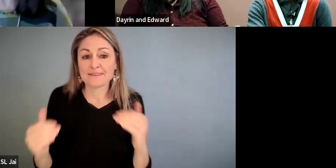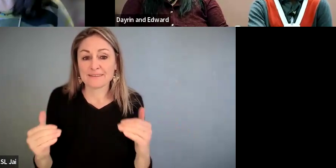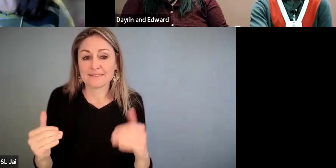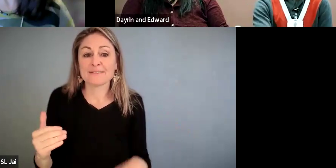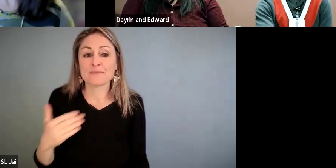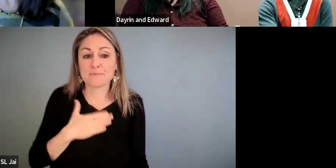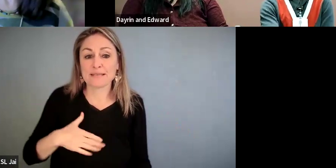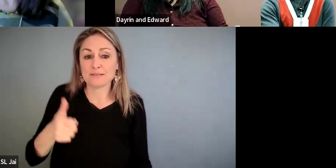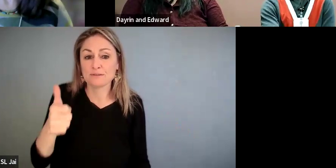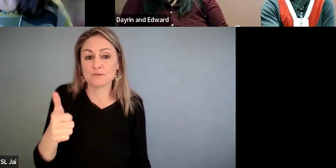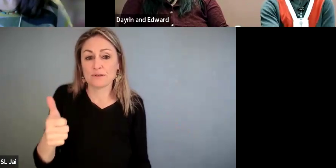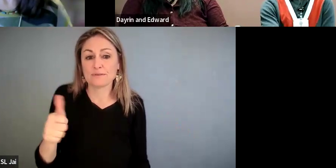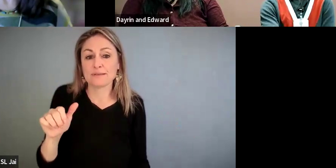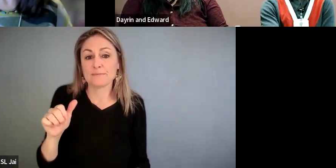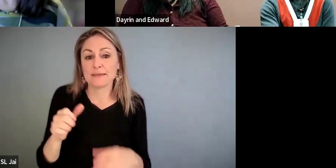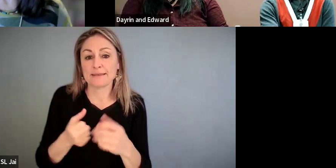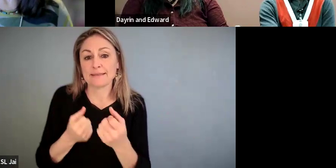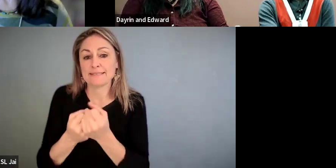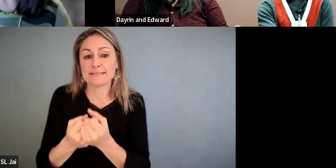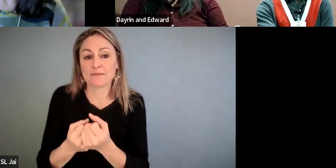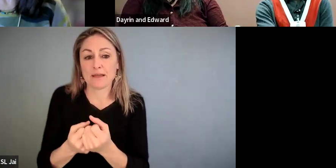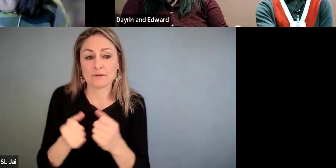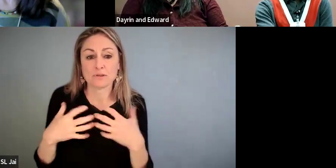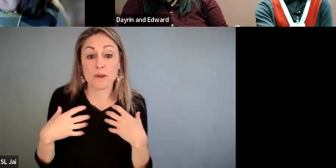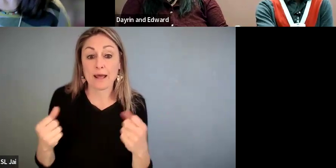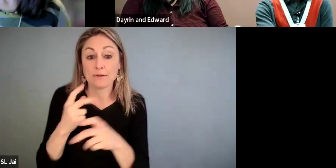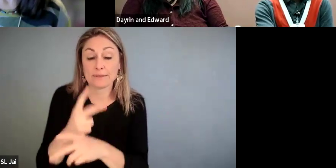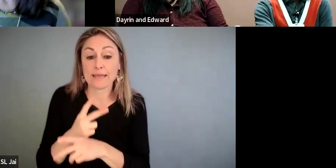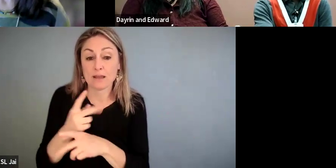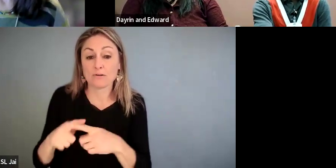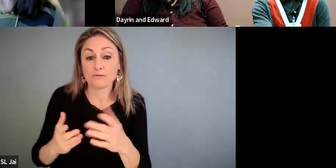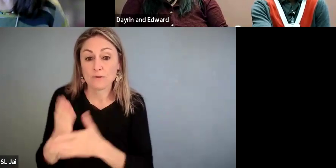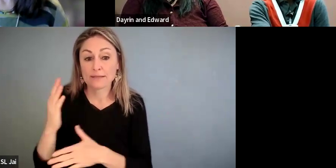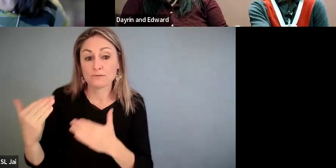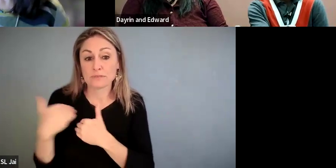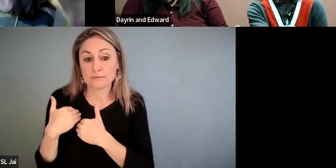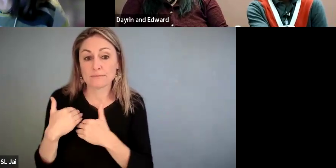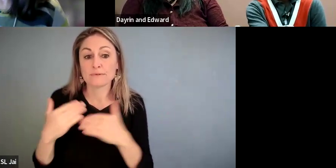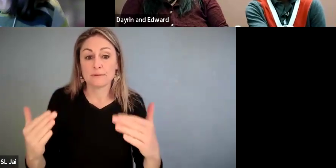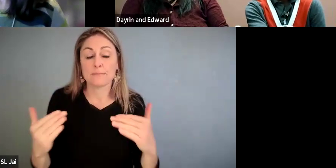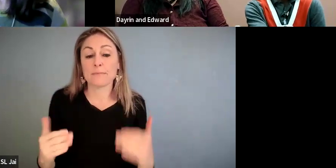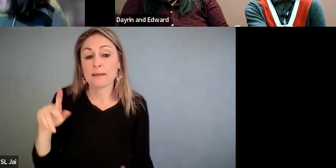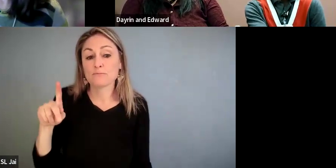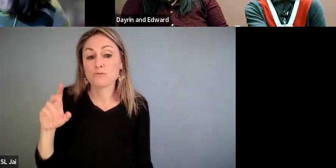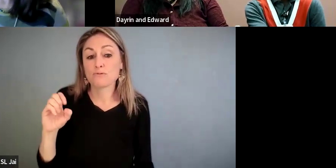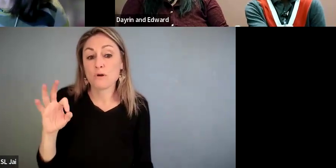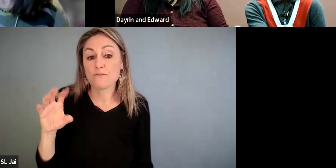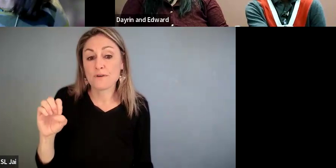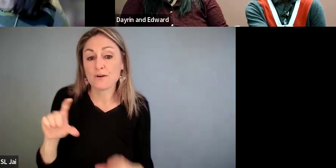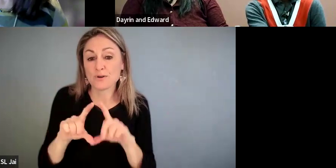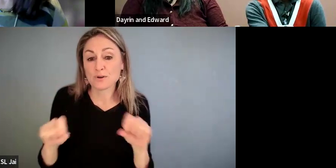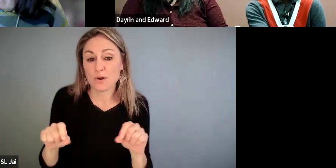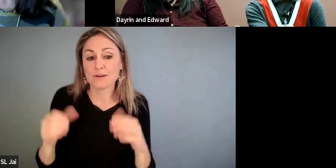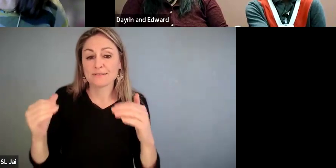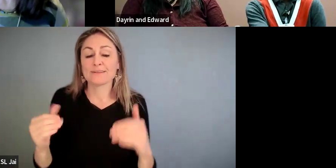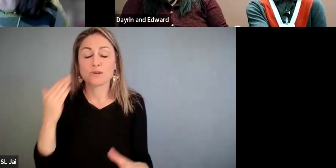Your healthcare rights and responsibilities. My profile card. Knowing how